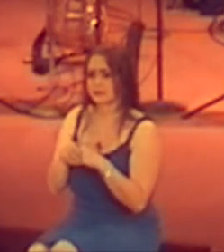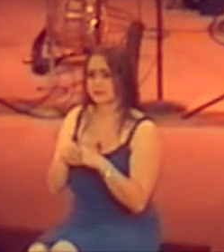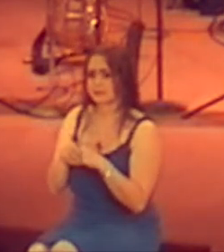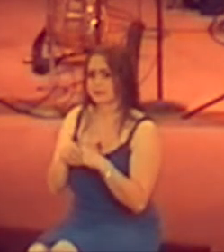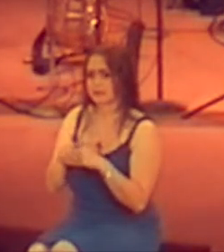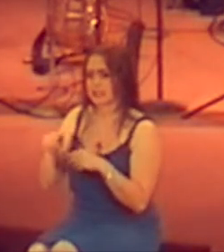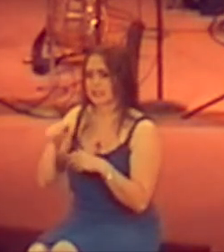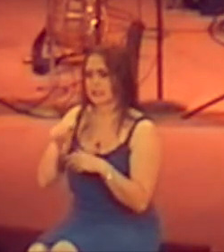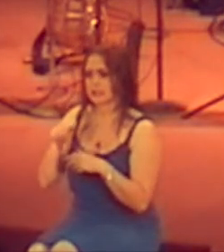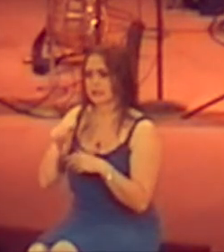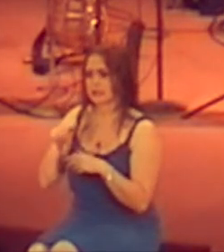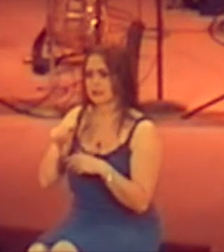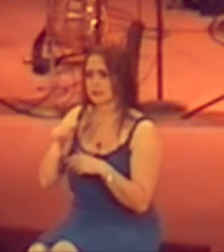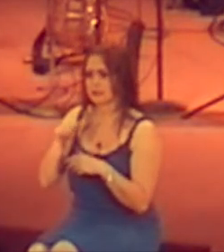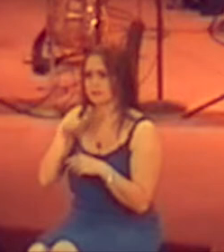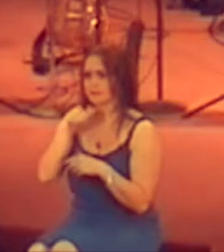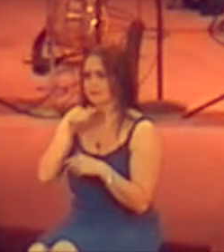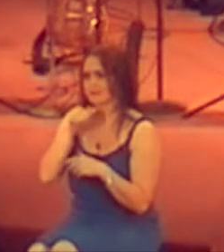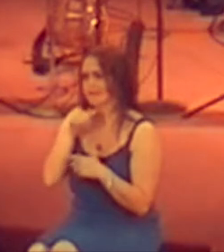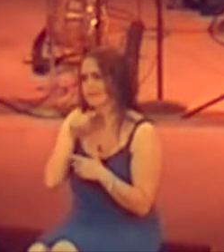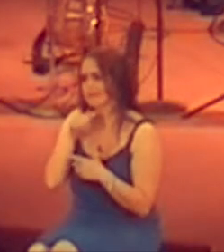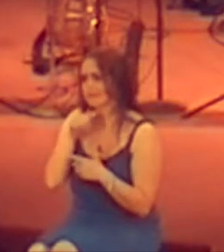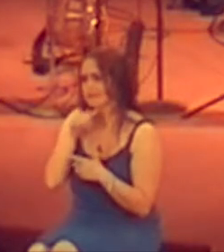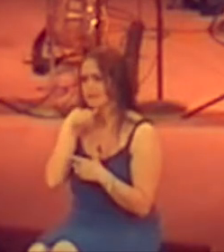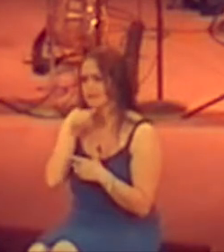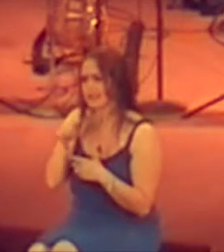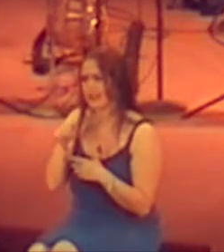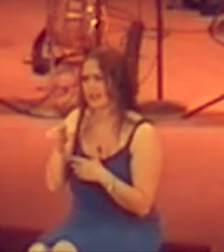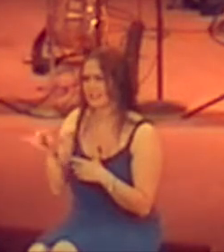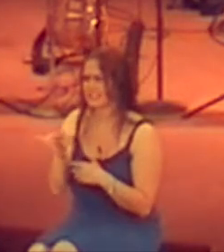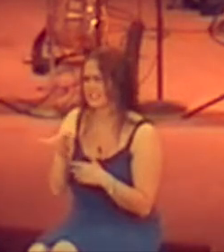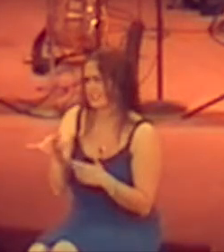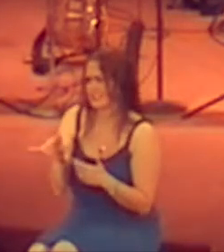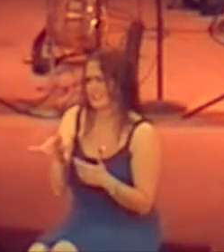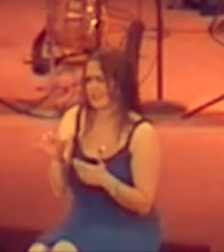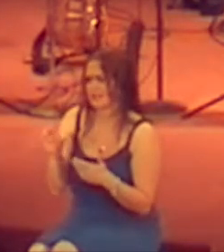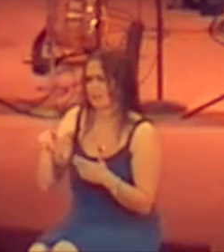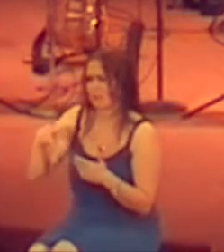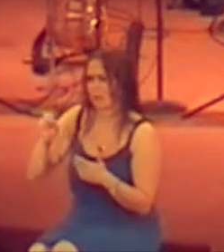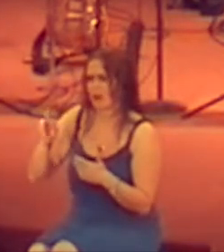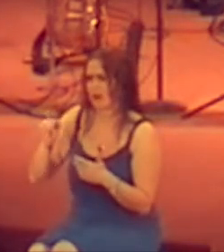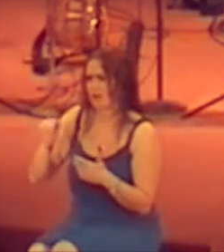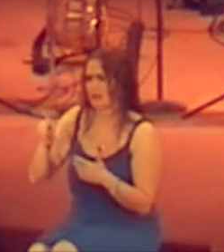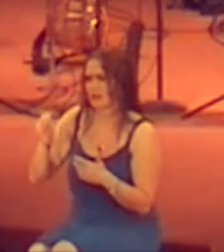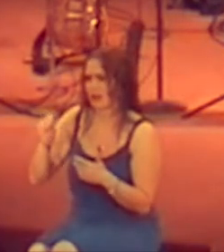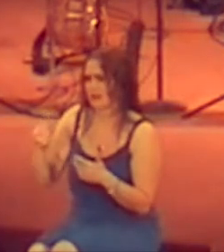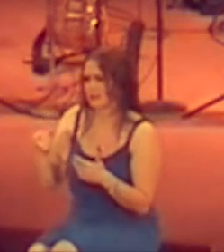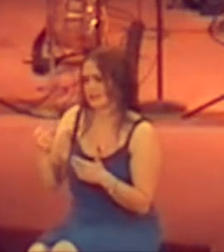inconsistent paradox in God's creation. Verse